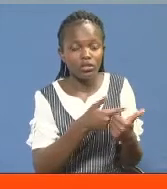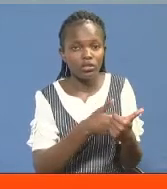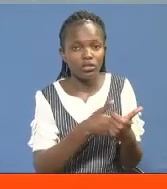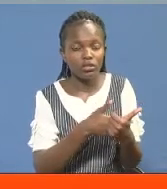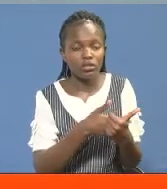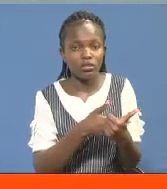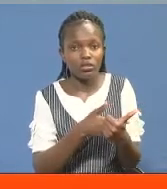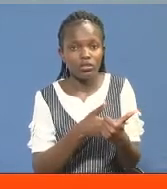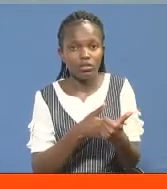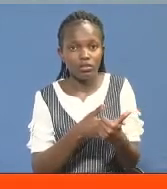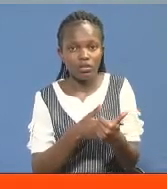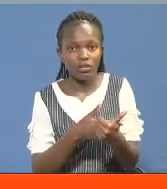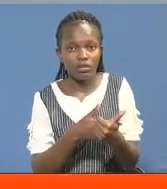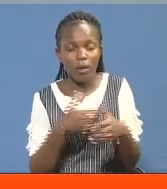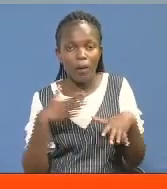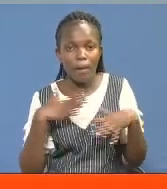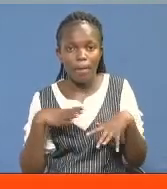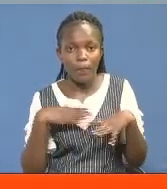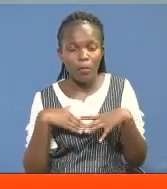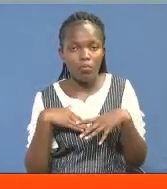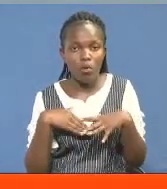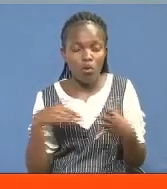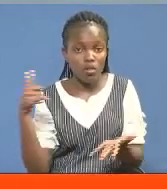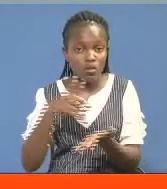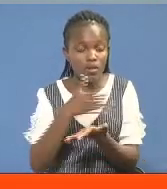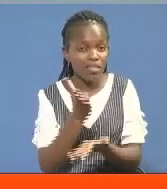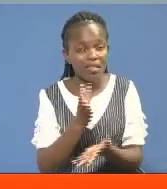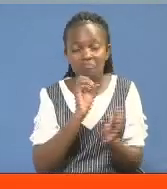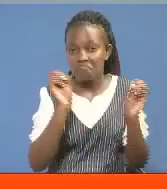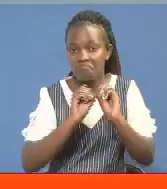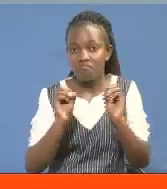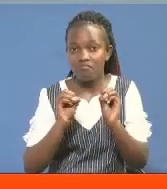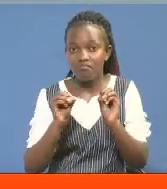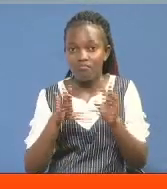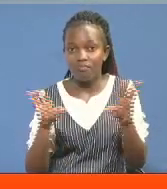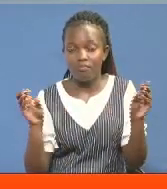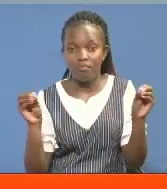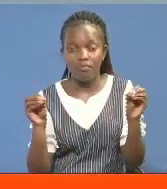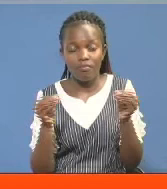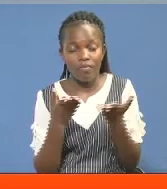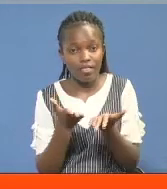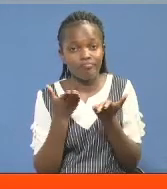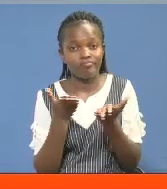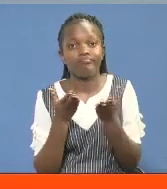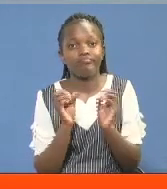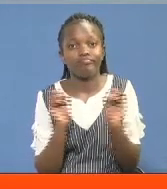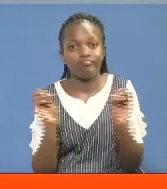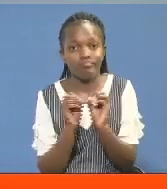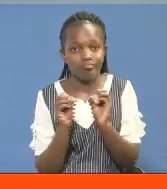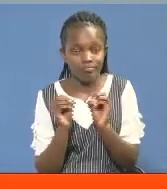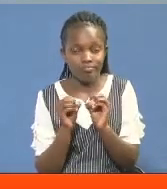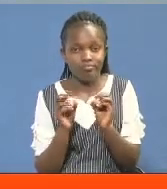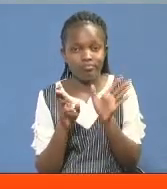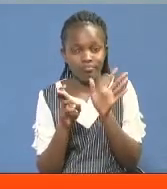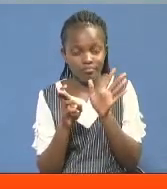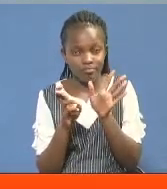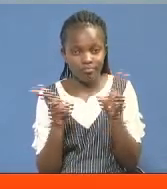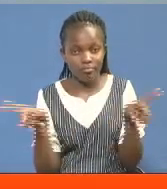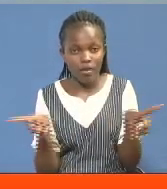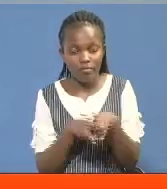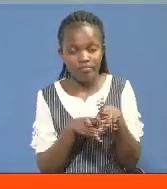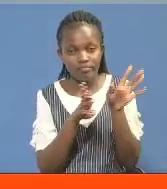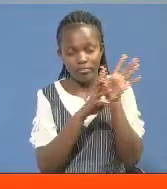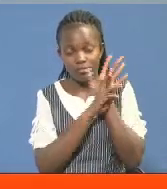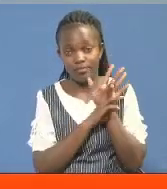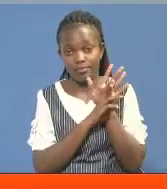citizen participation is almost not there, or it has not really met the threshold as required, given the